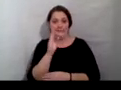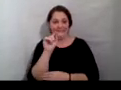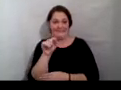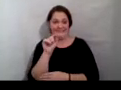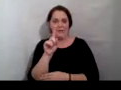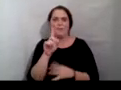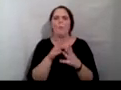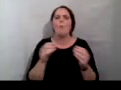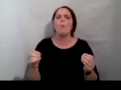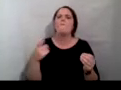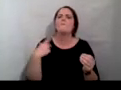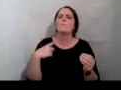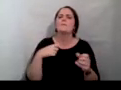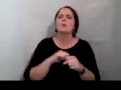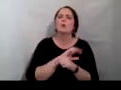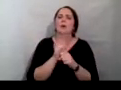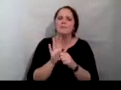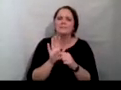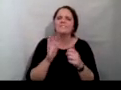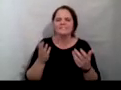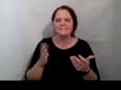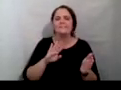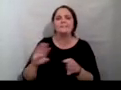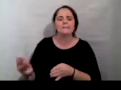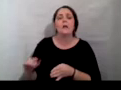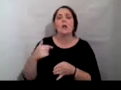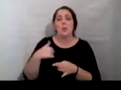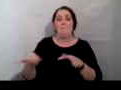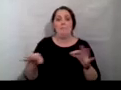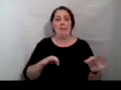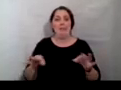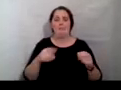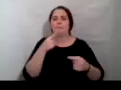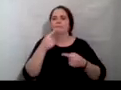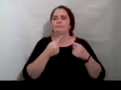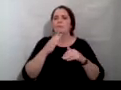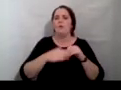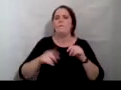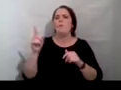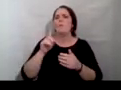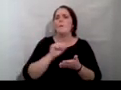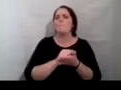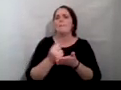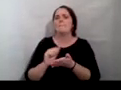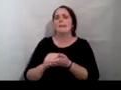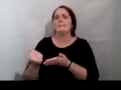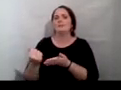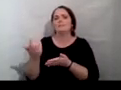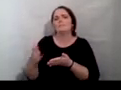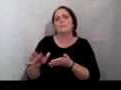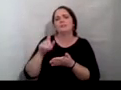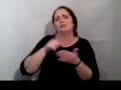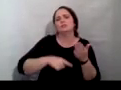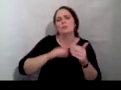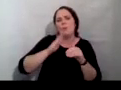this lecture, I was going to speak about these academic approaches, if you like, or this published literature